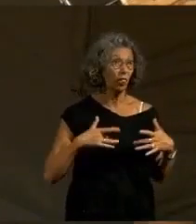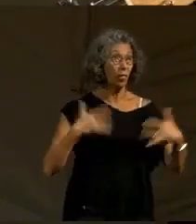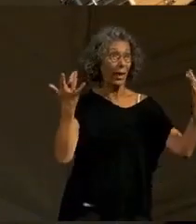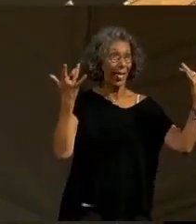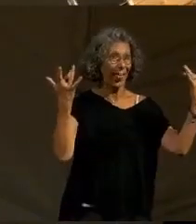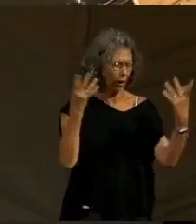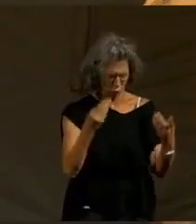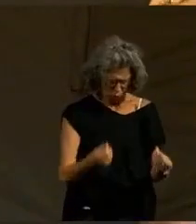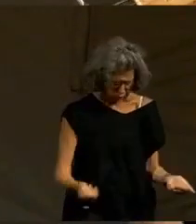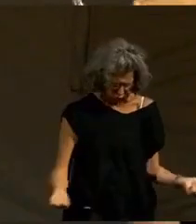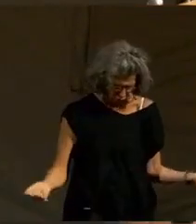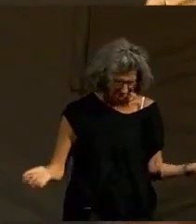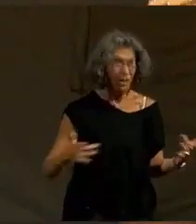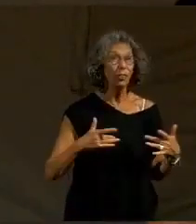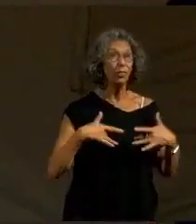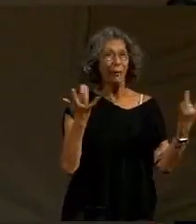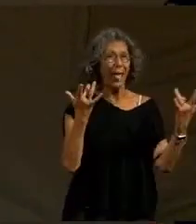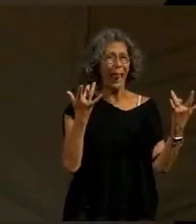Well, the thrill is gone away.